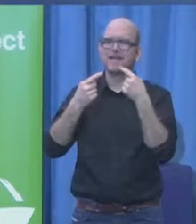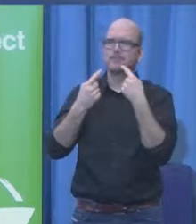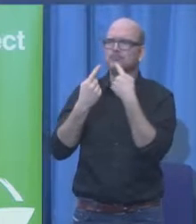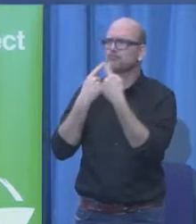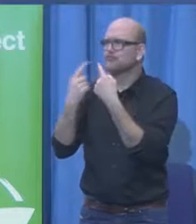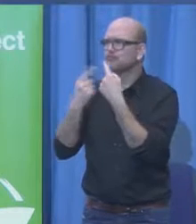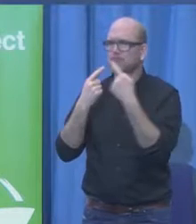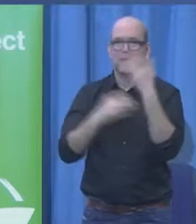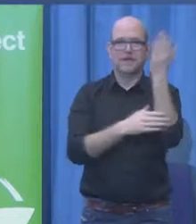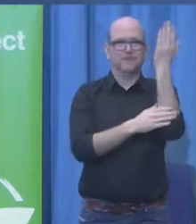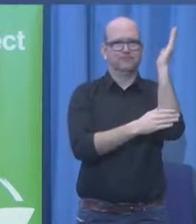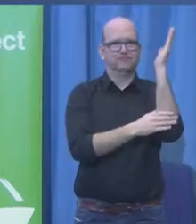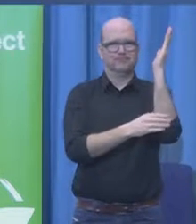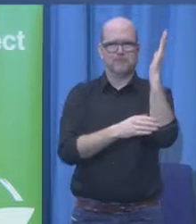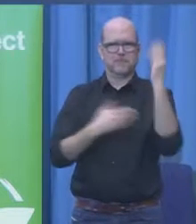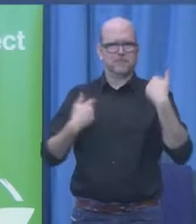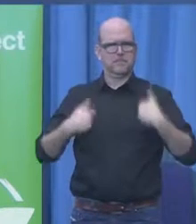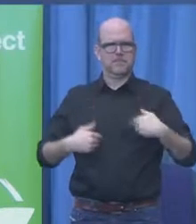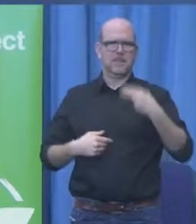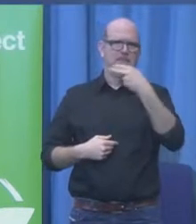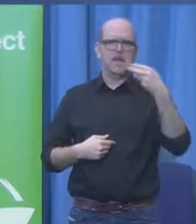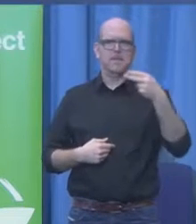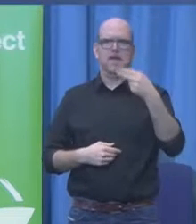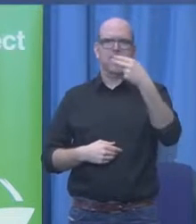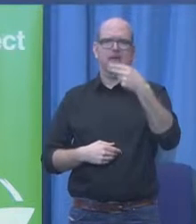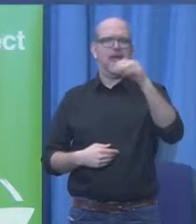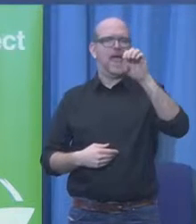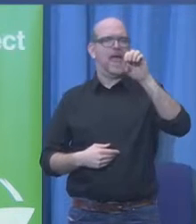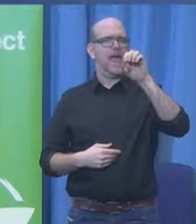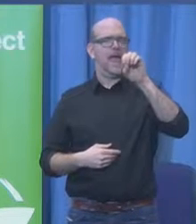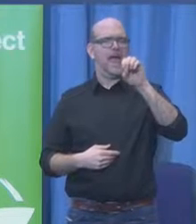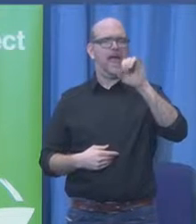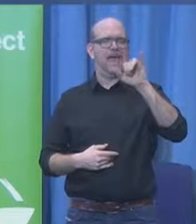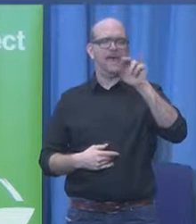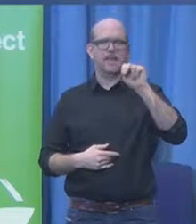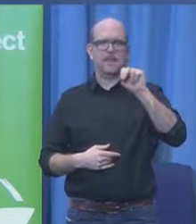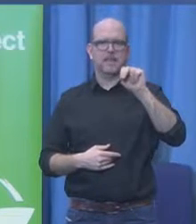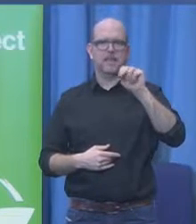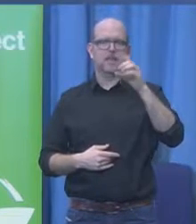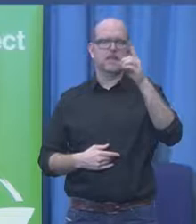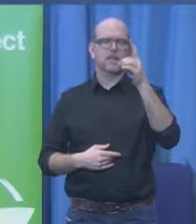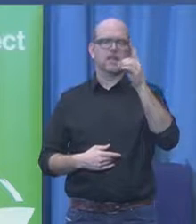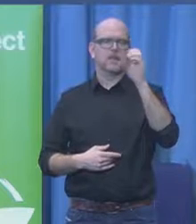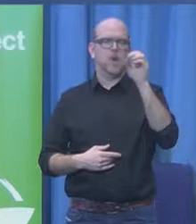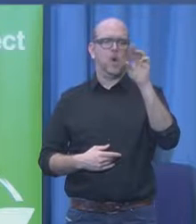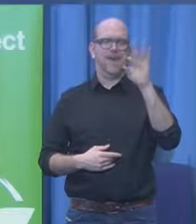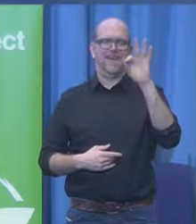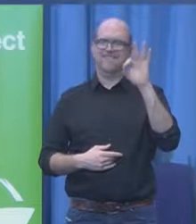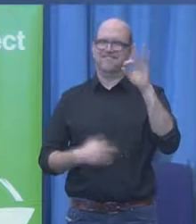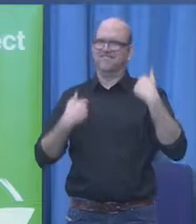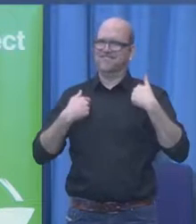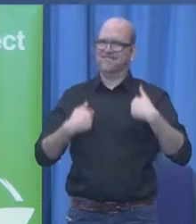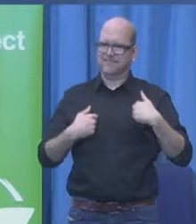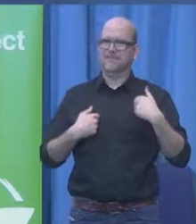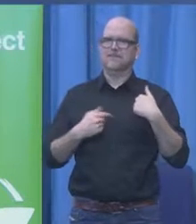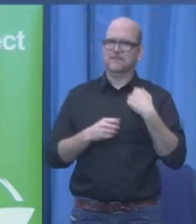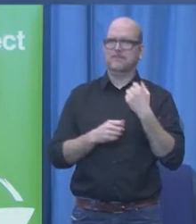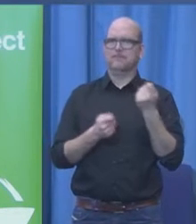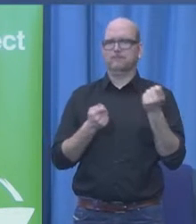I'm Ingrid HEINDORF from the World Future Council, and I'm doing the policy research and conference organization of the Zero